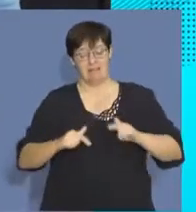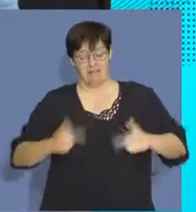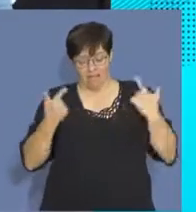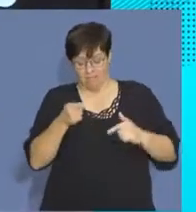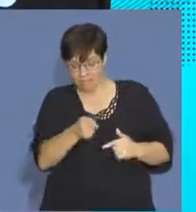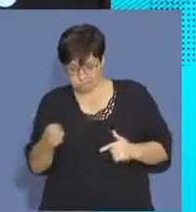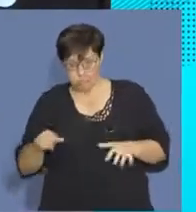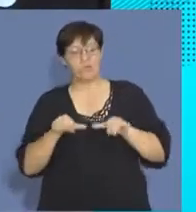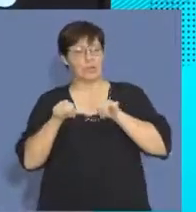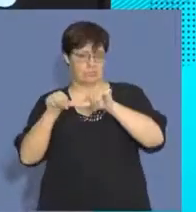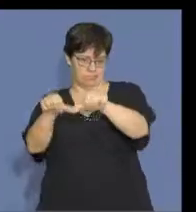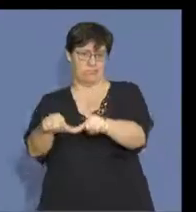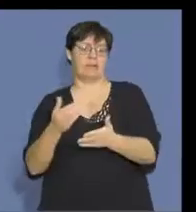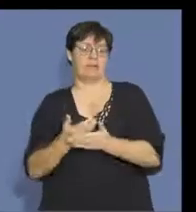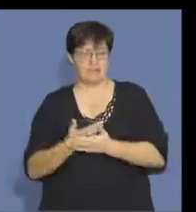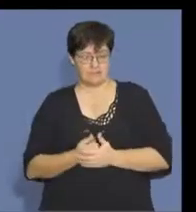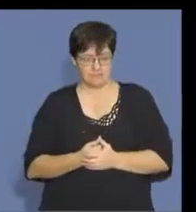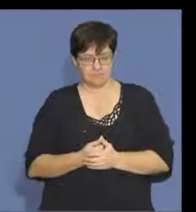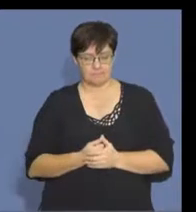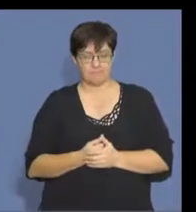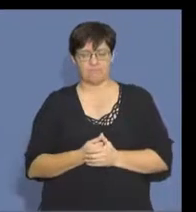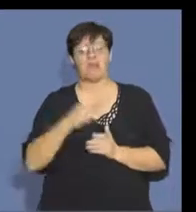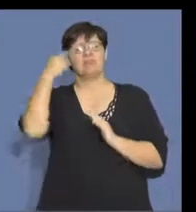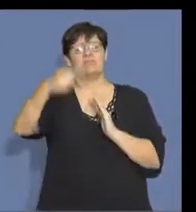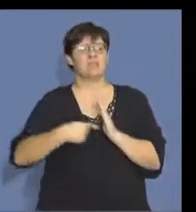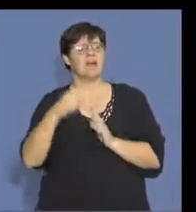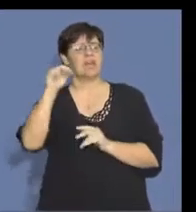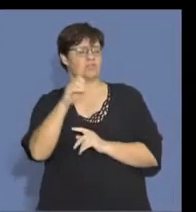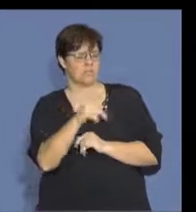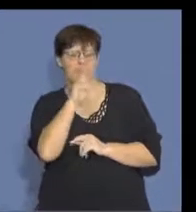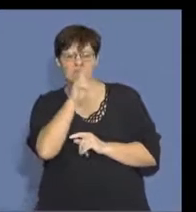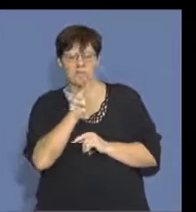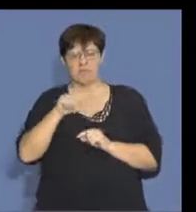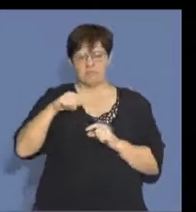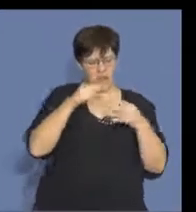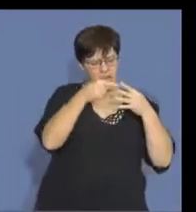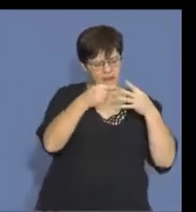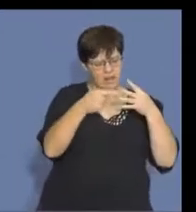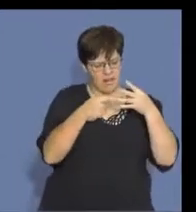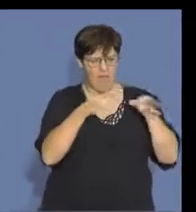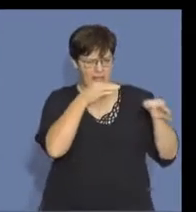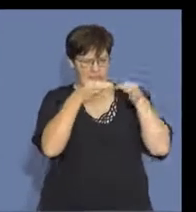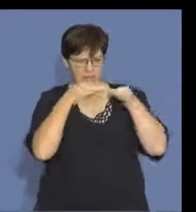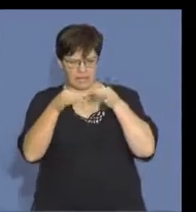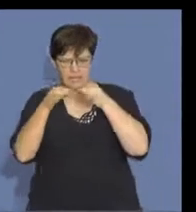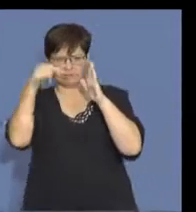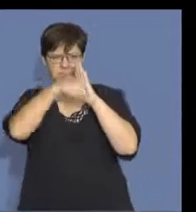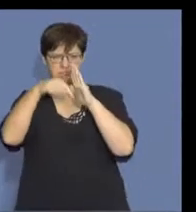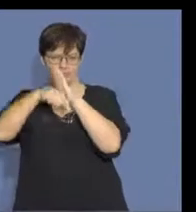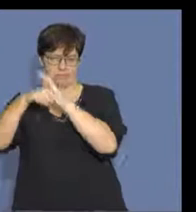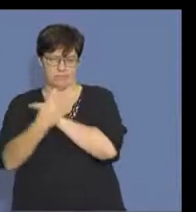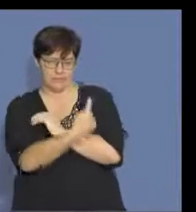forms. So let's get straight into the nitrogen cycle and let's try and unpack the various different processes in it. As I